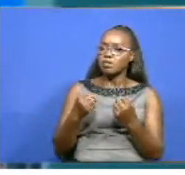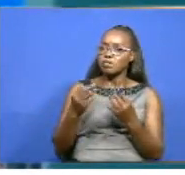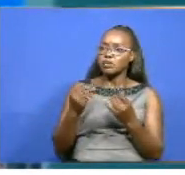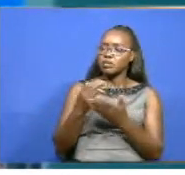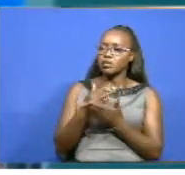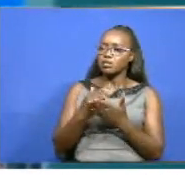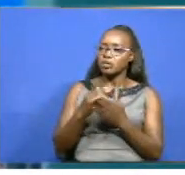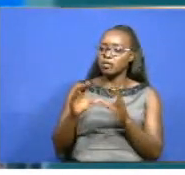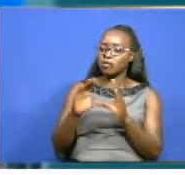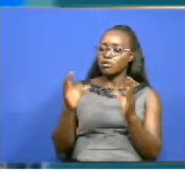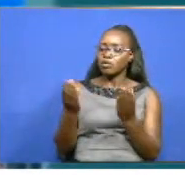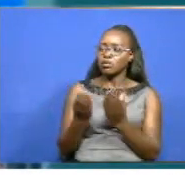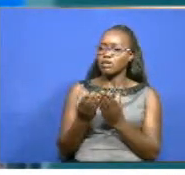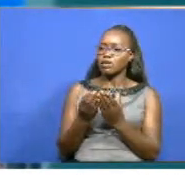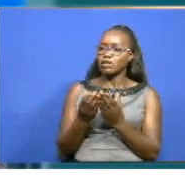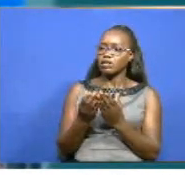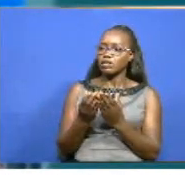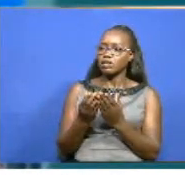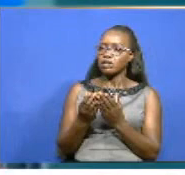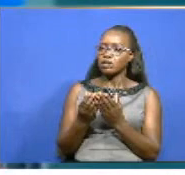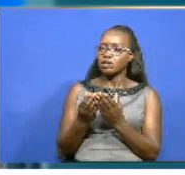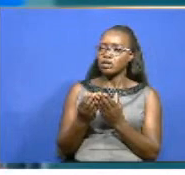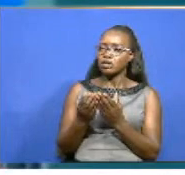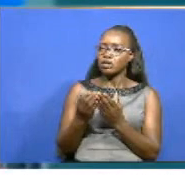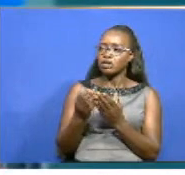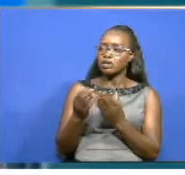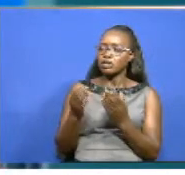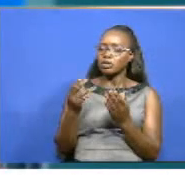of the world is so unprecedented.